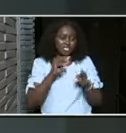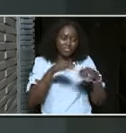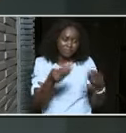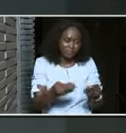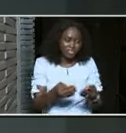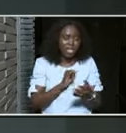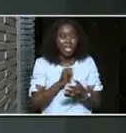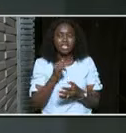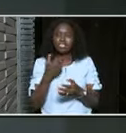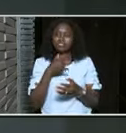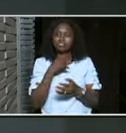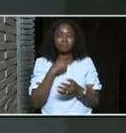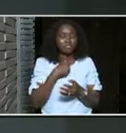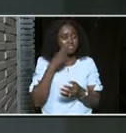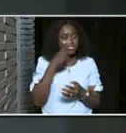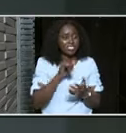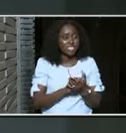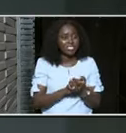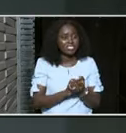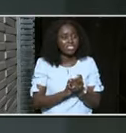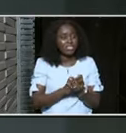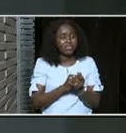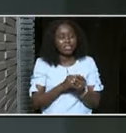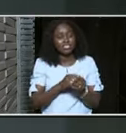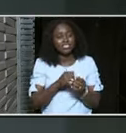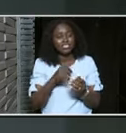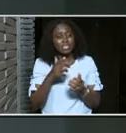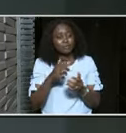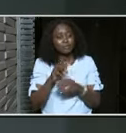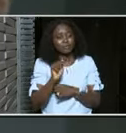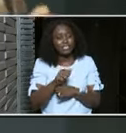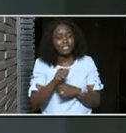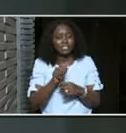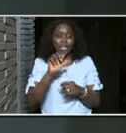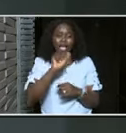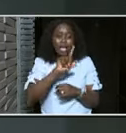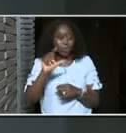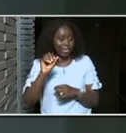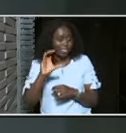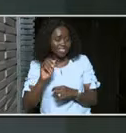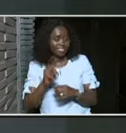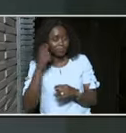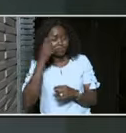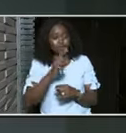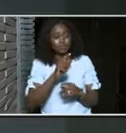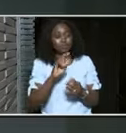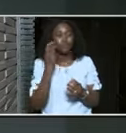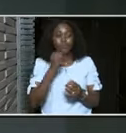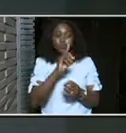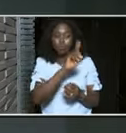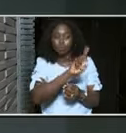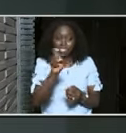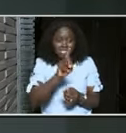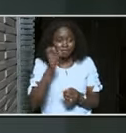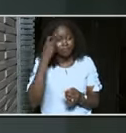nursing school can be allocated by the nursing council was 100. Mm. For that reason, I had